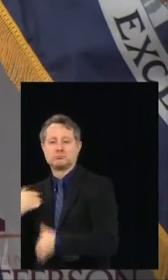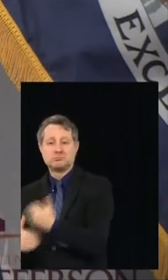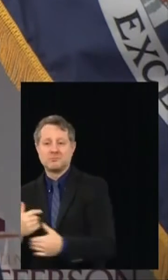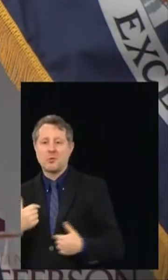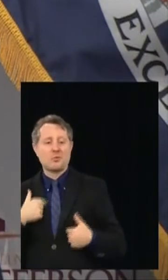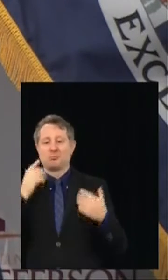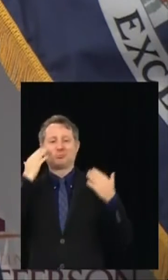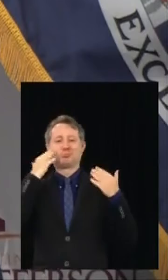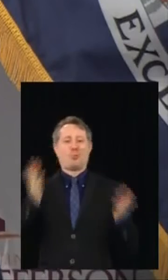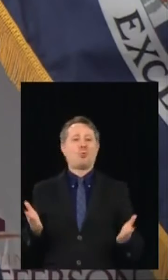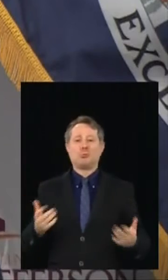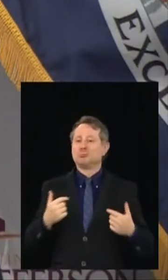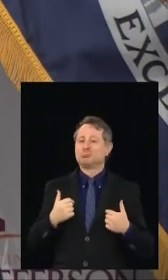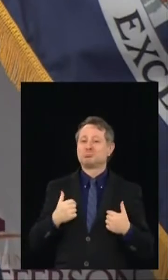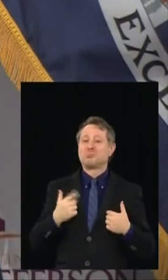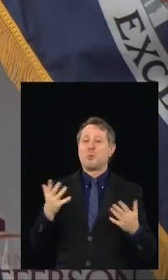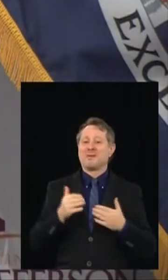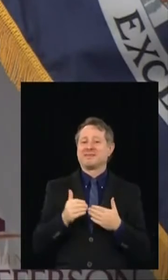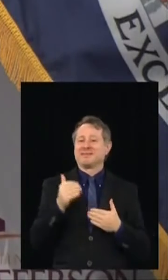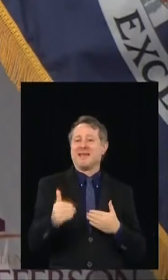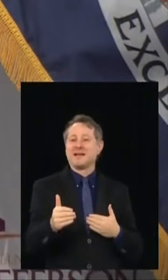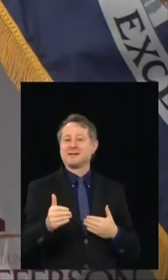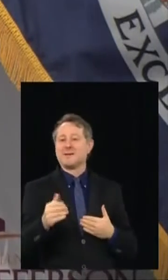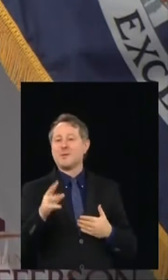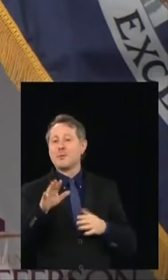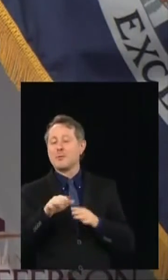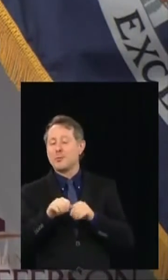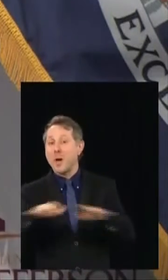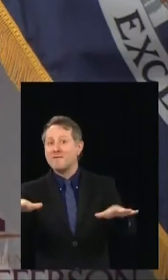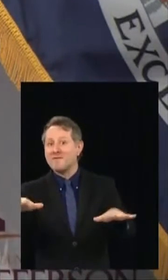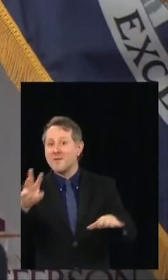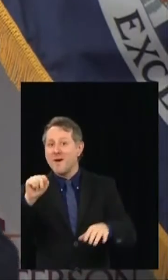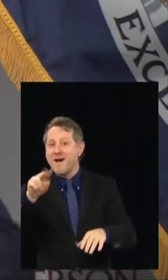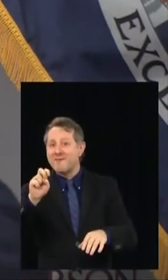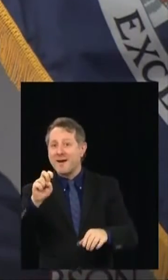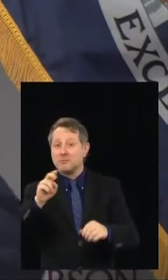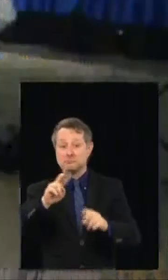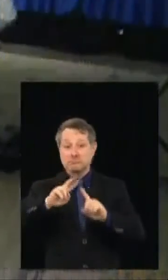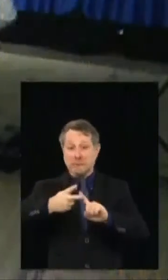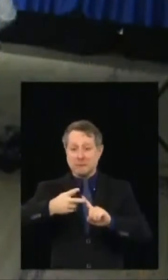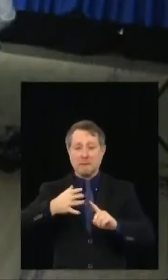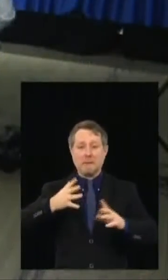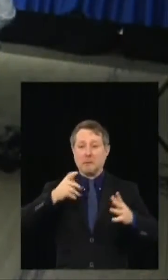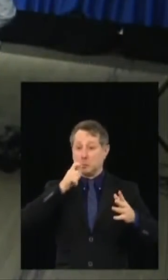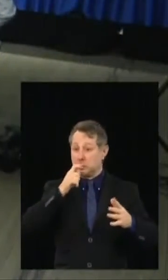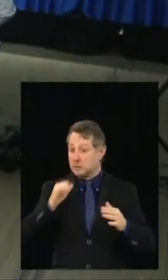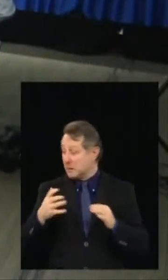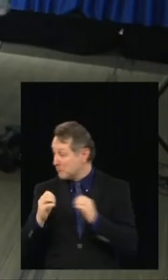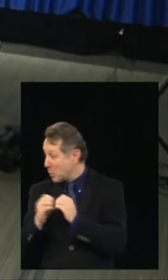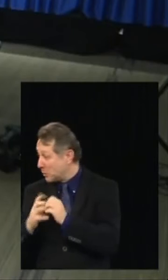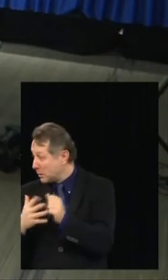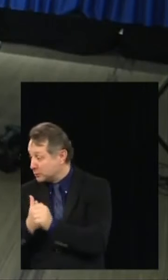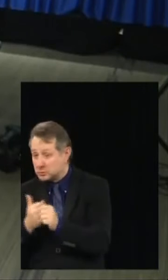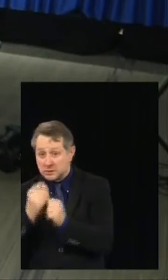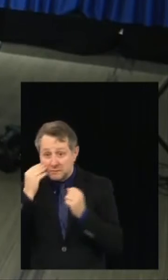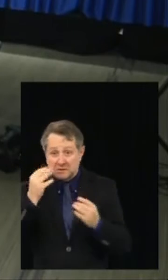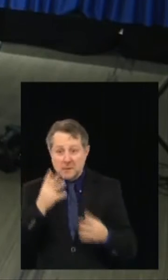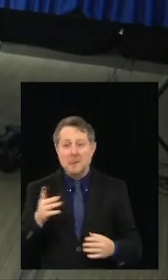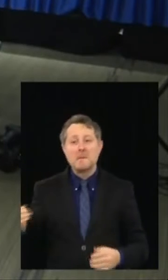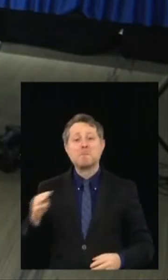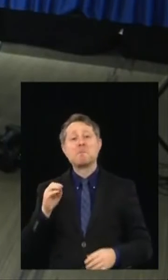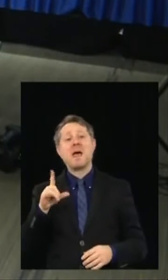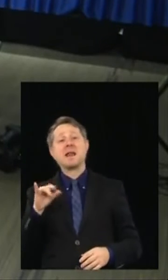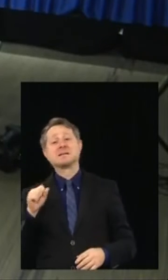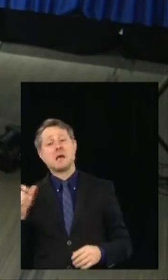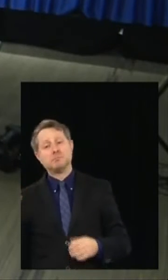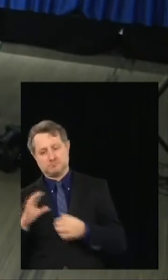the next wave of testing, I don't know if we did the next wave of testing. Do you have any update on that? We're testing the prison population